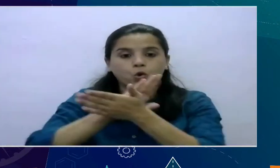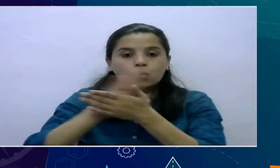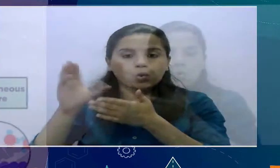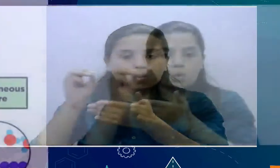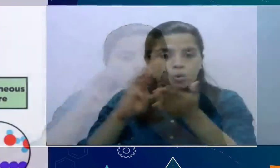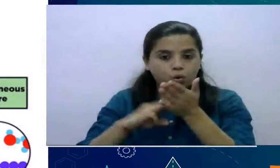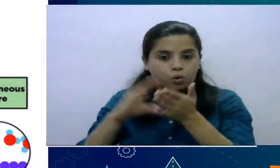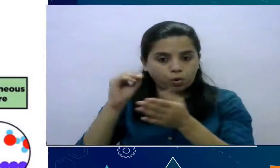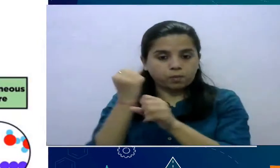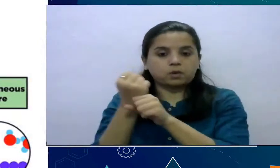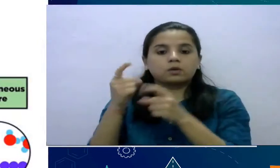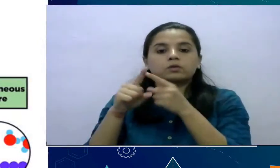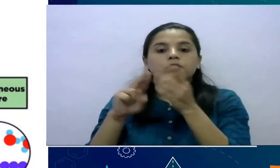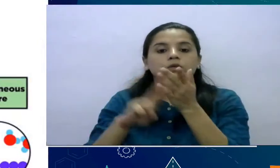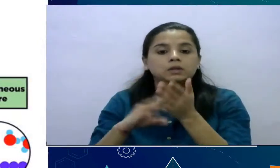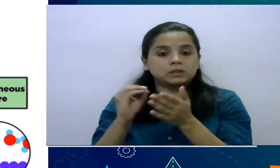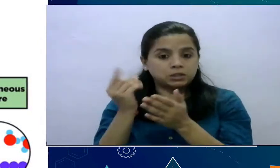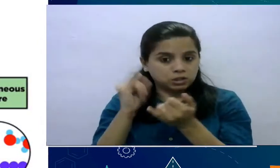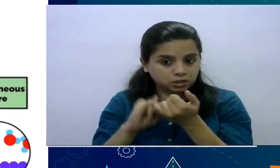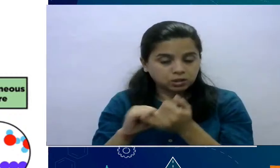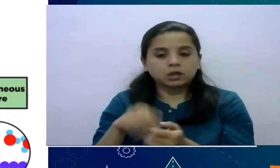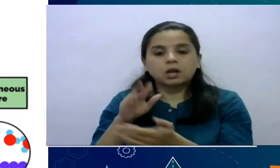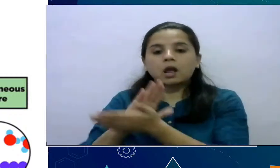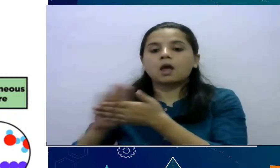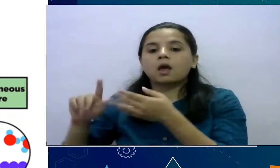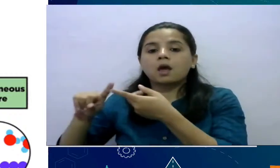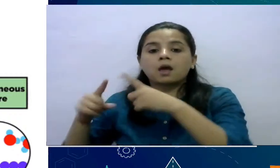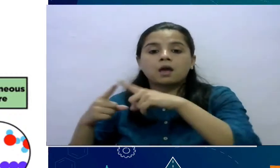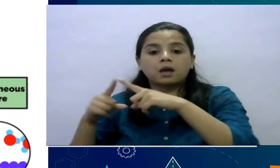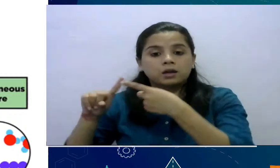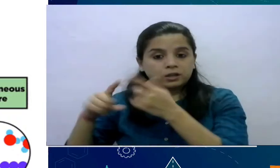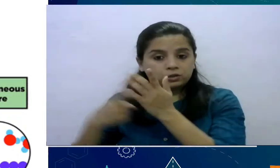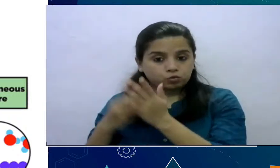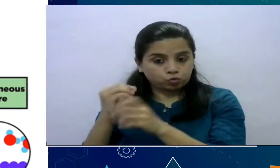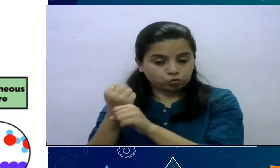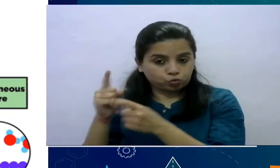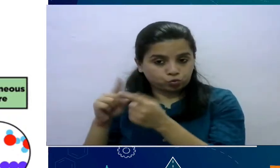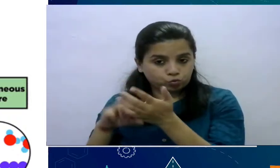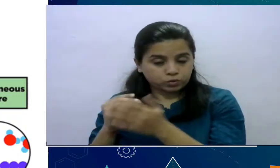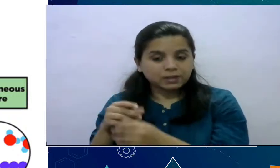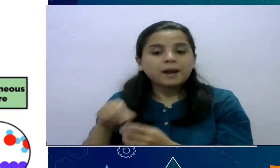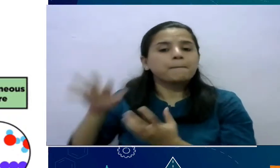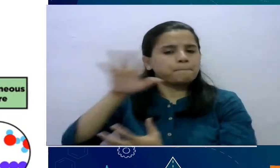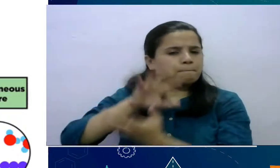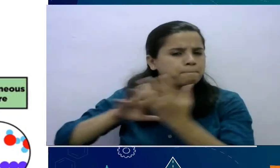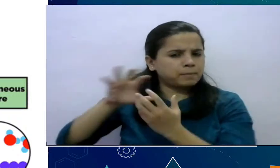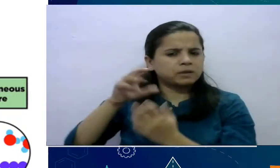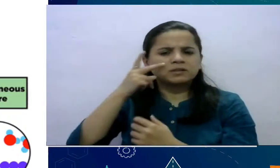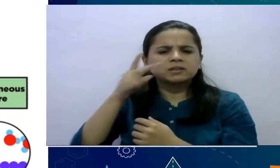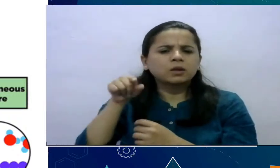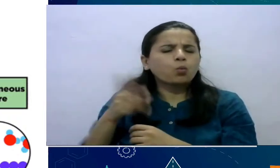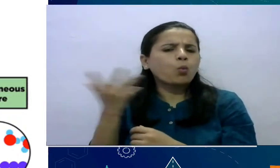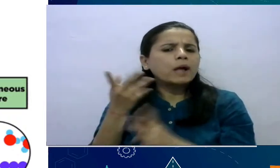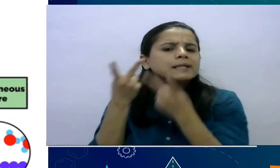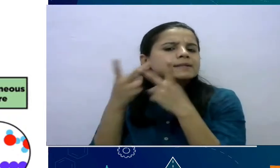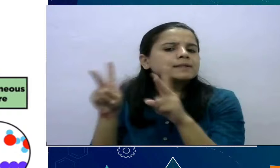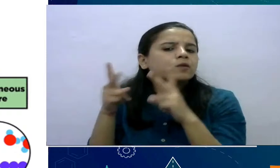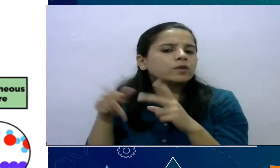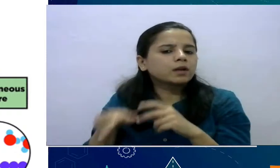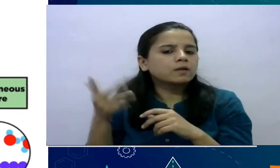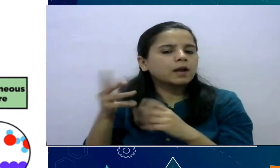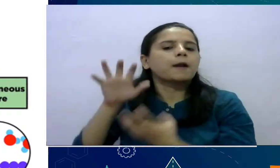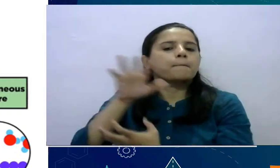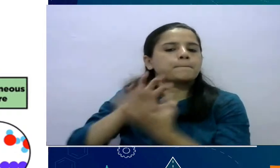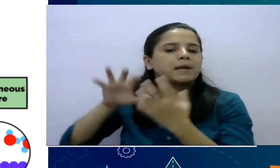the question is, since we are focusing more into the mixtures, let's learn more about what are the different kinds of mixtures